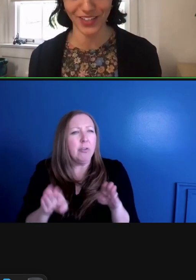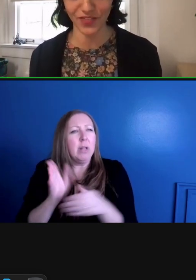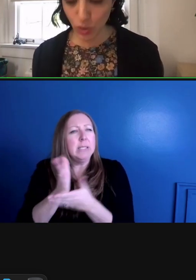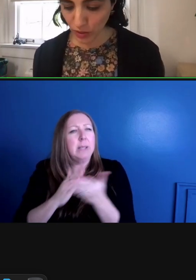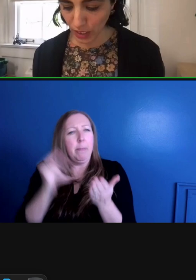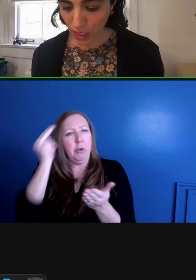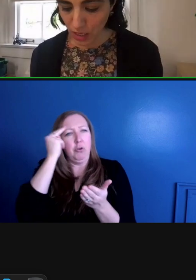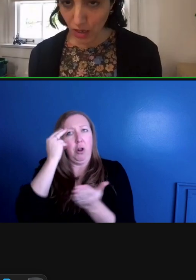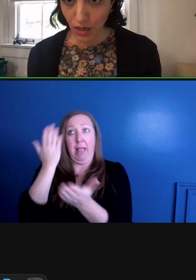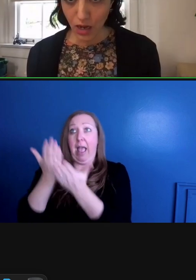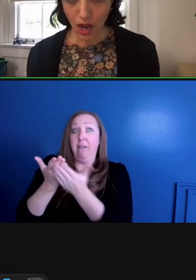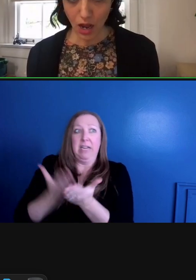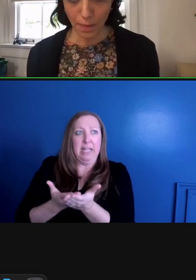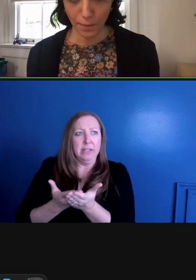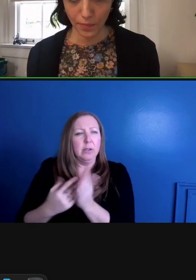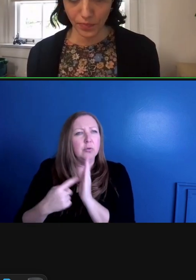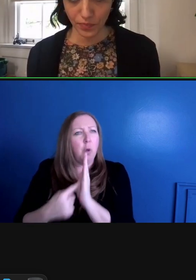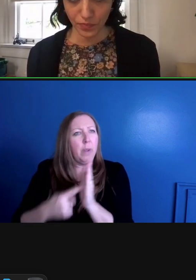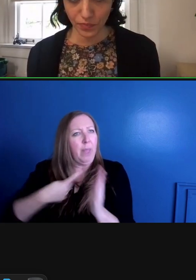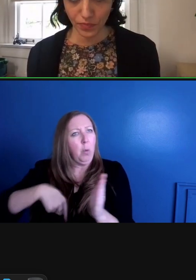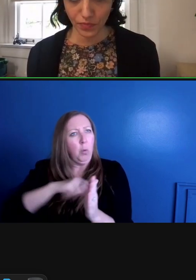they're processed visually,